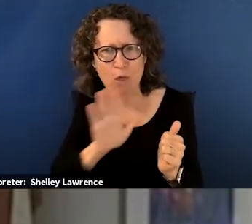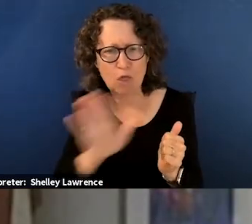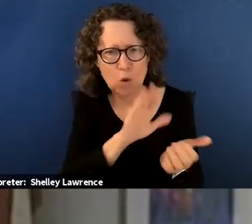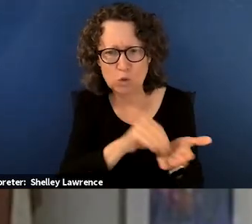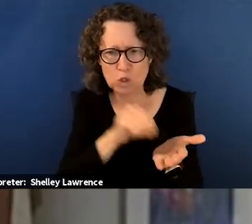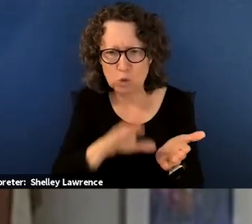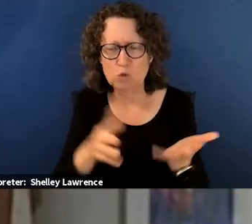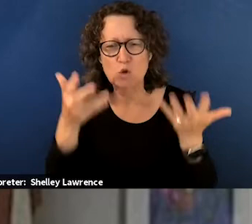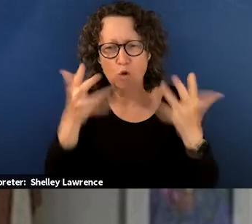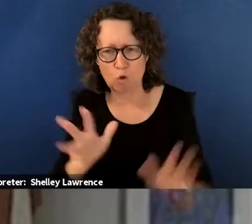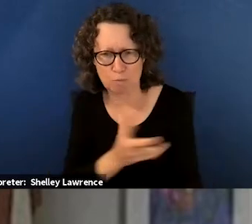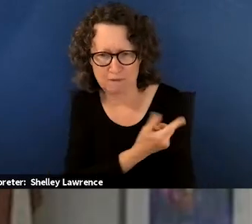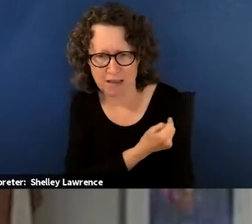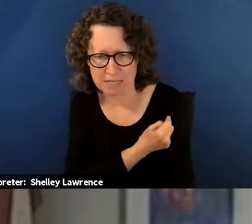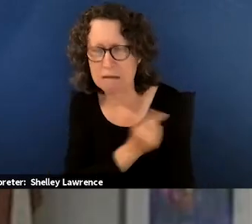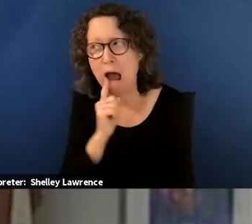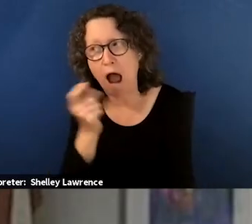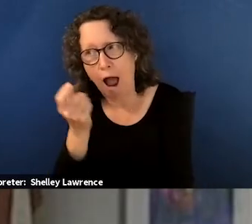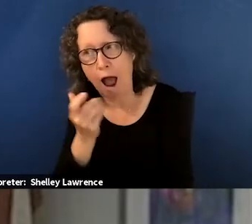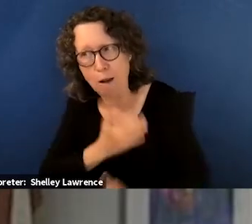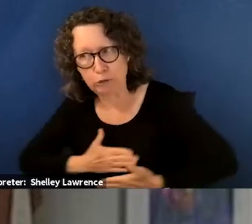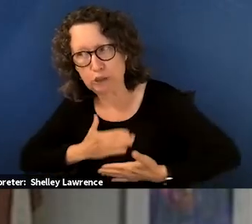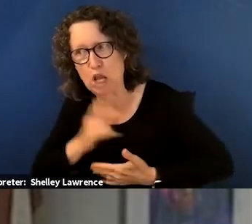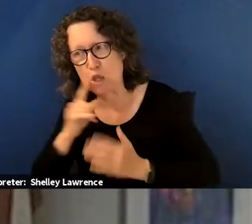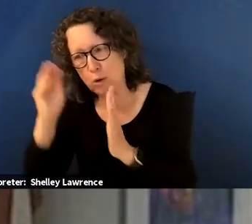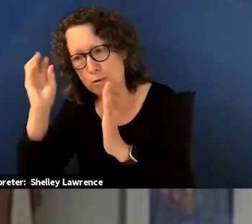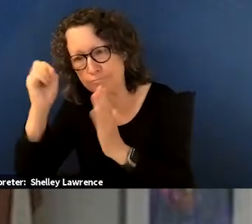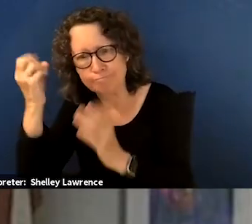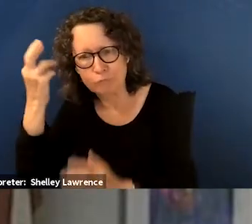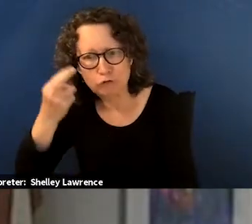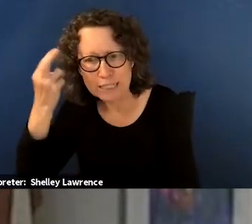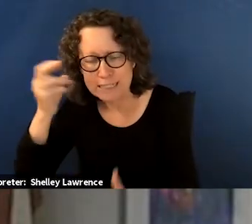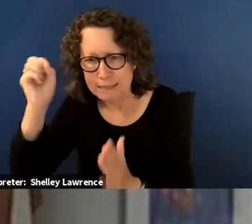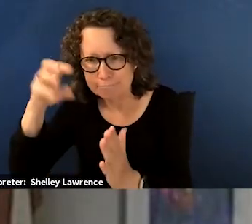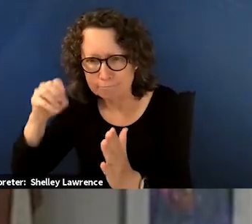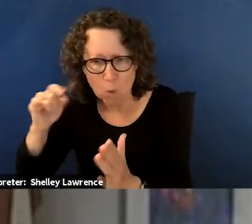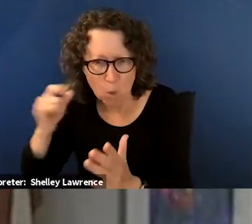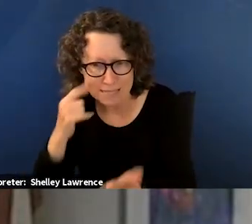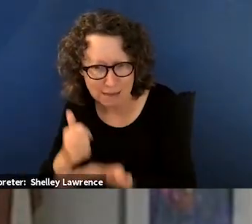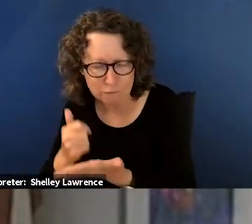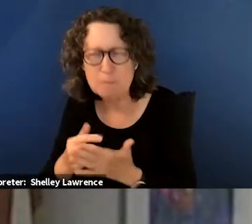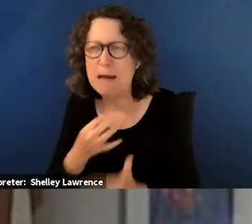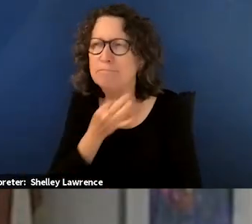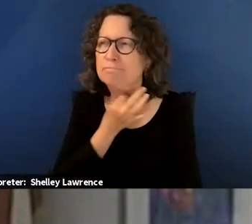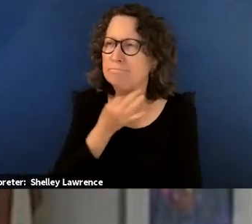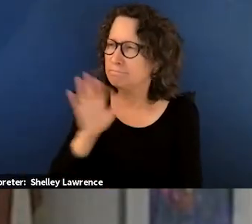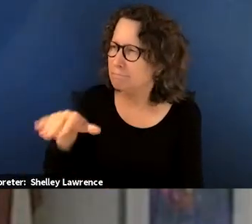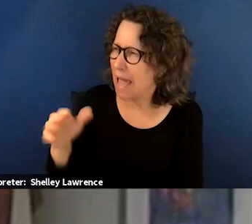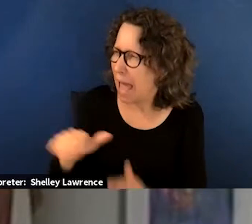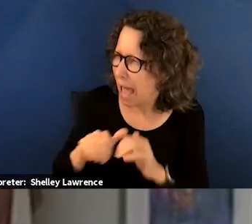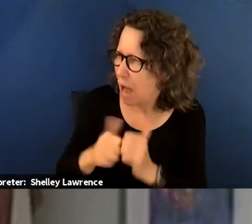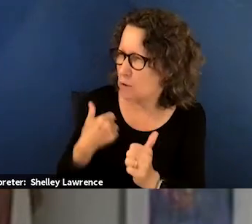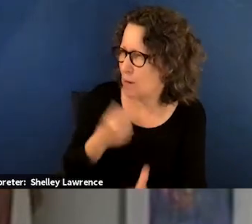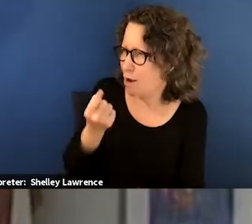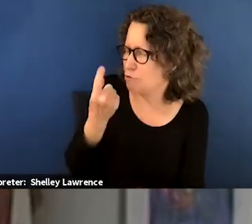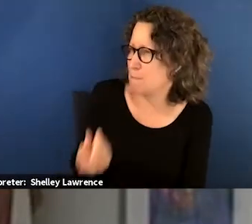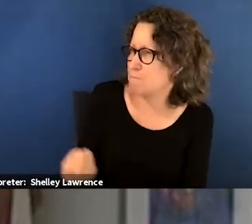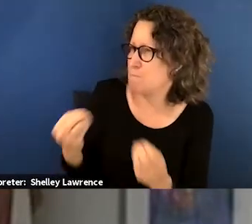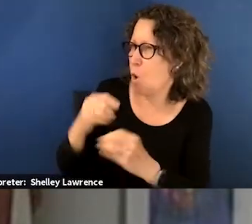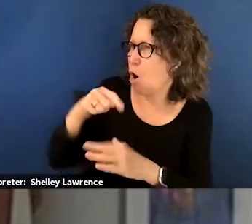been vaccinated. And I appreciate you outlined all of the reasons why it's helpful to know, but I'm just wondering how we understand